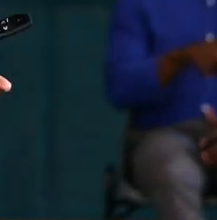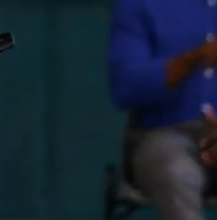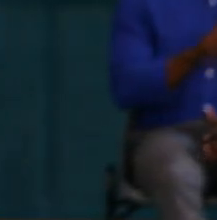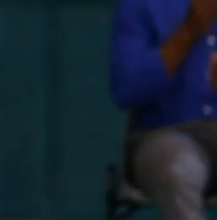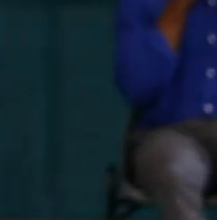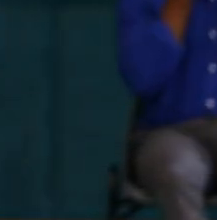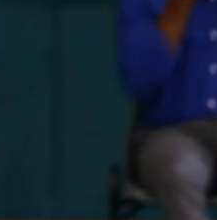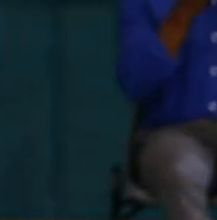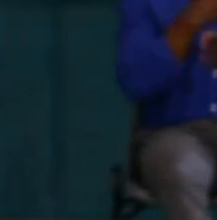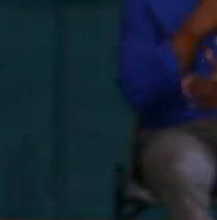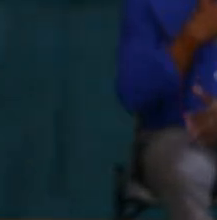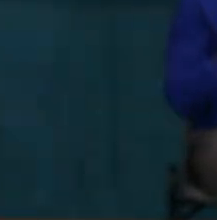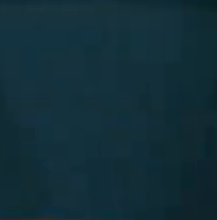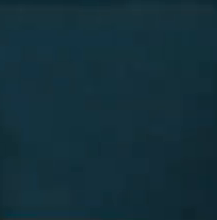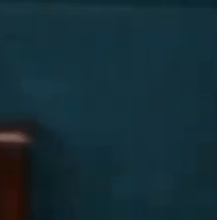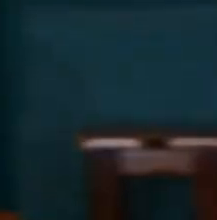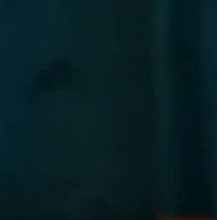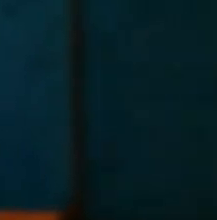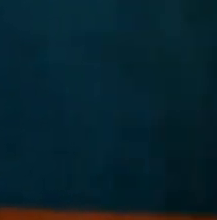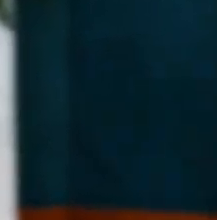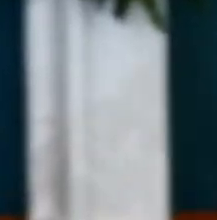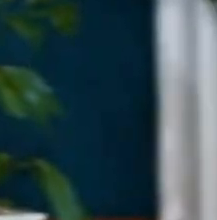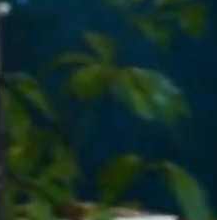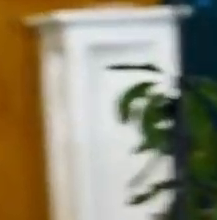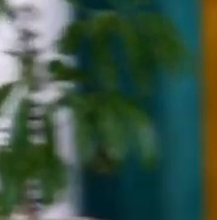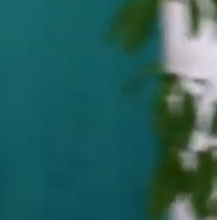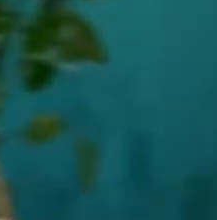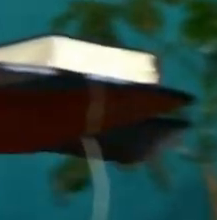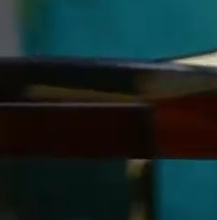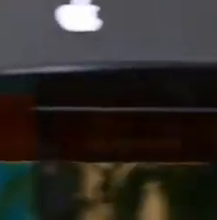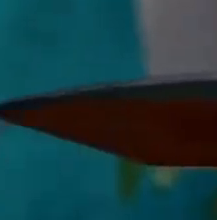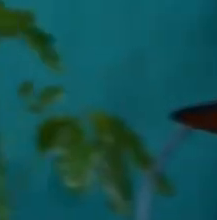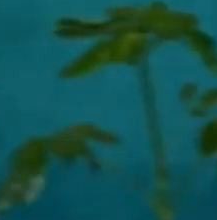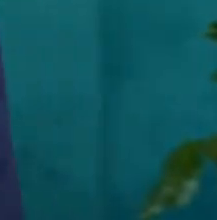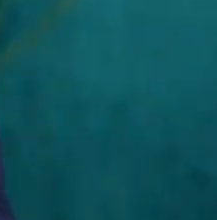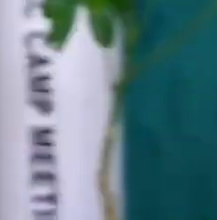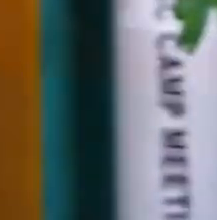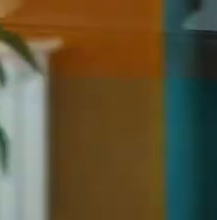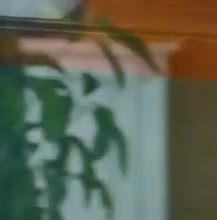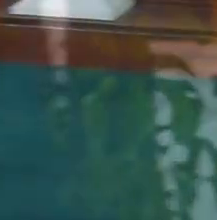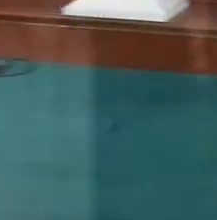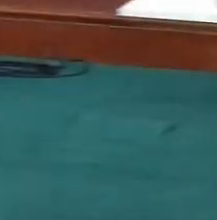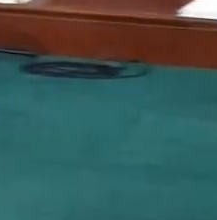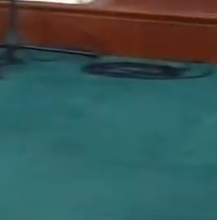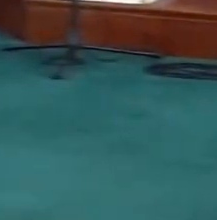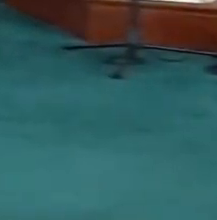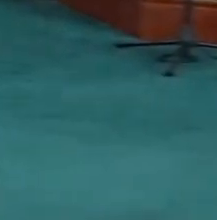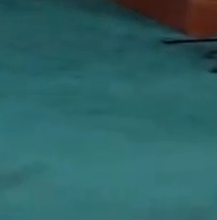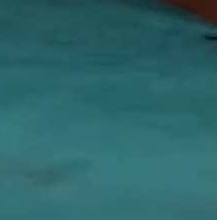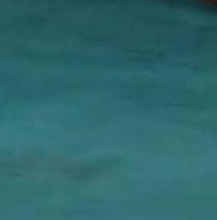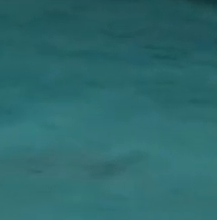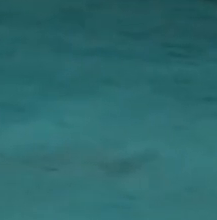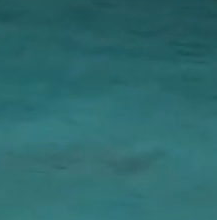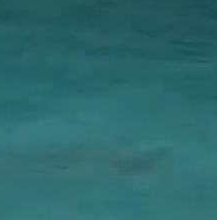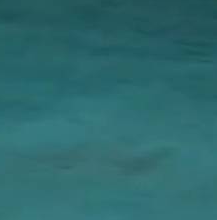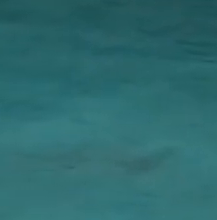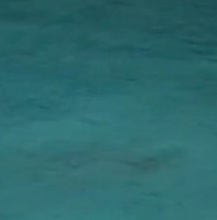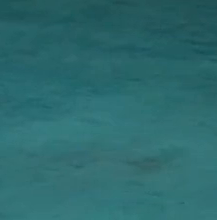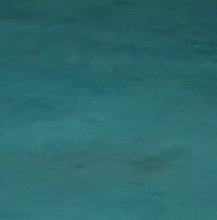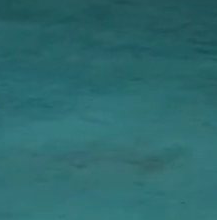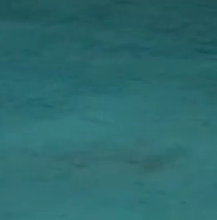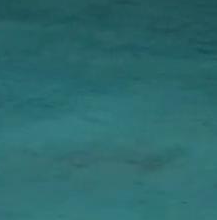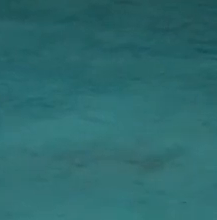information. Am I right? Yes, yes, yes. You have knowledge. You have information. You have the intel. You have everything